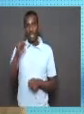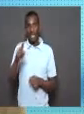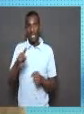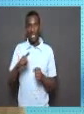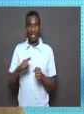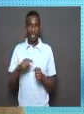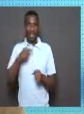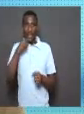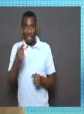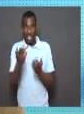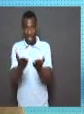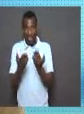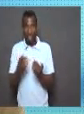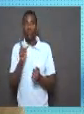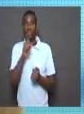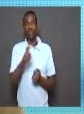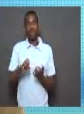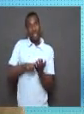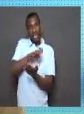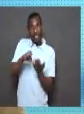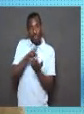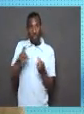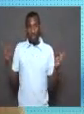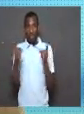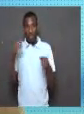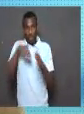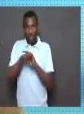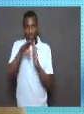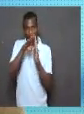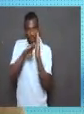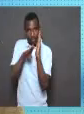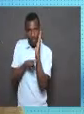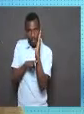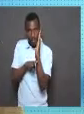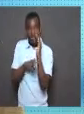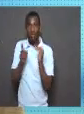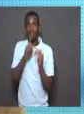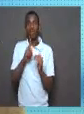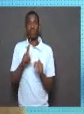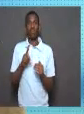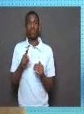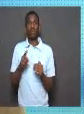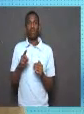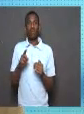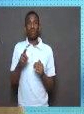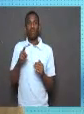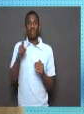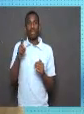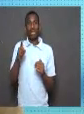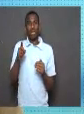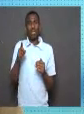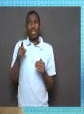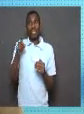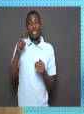the entropy inside the fridge decreases, somewhere else in the world, a lump of coal